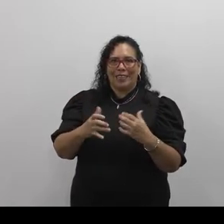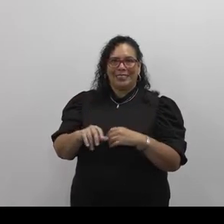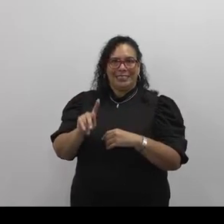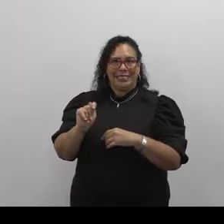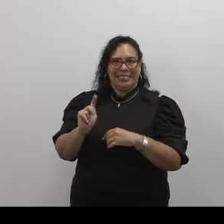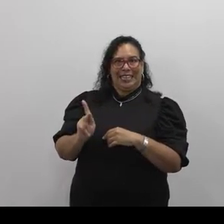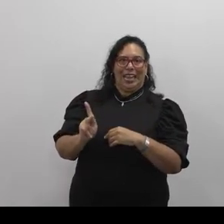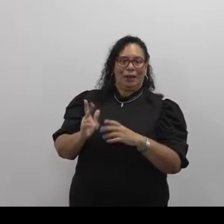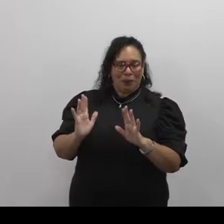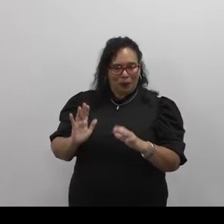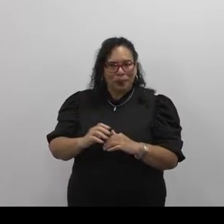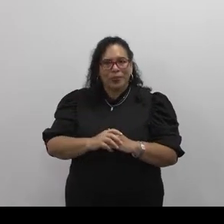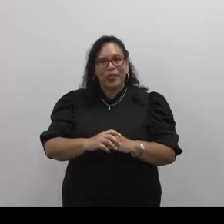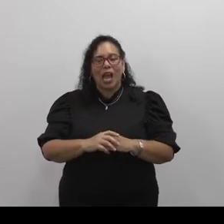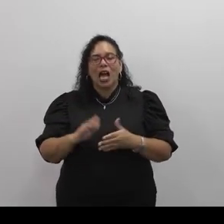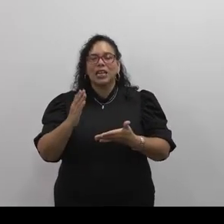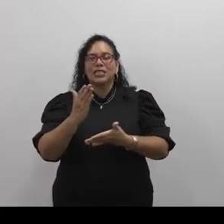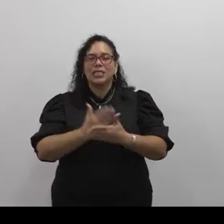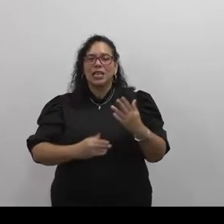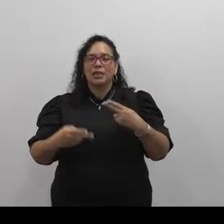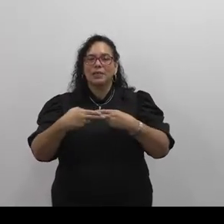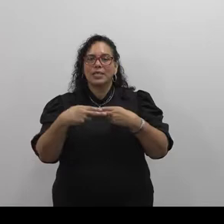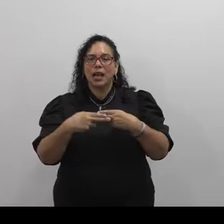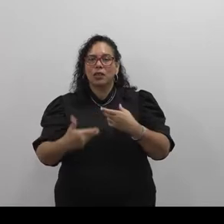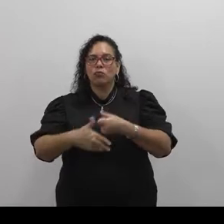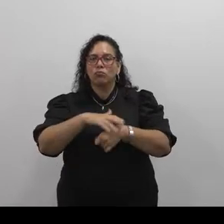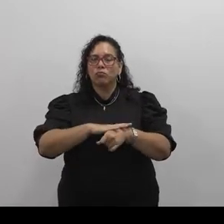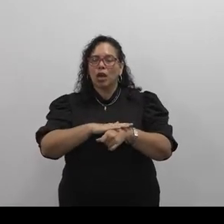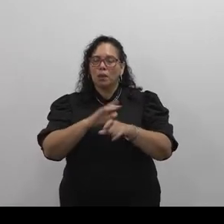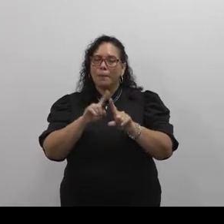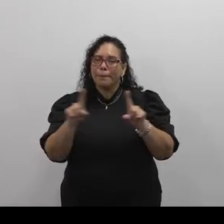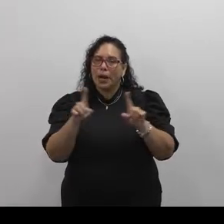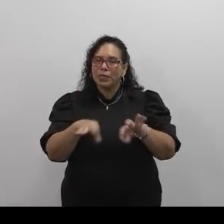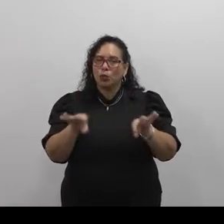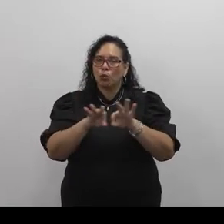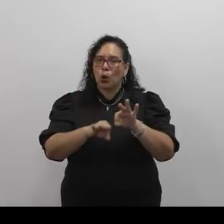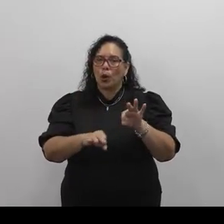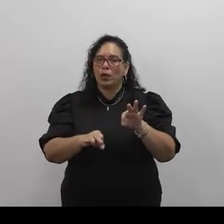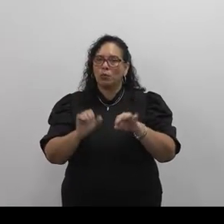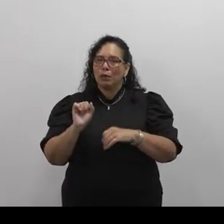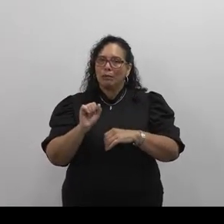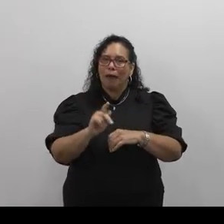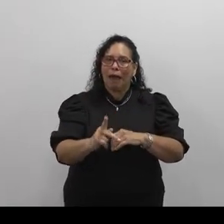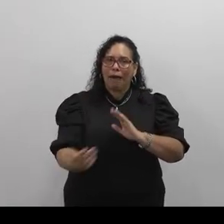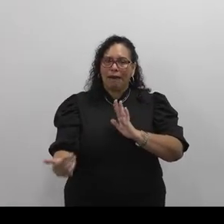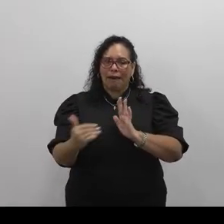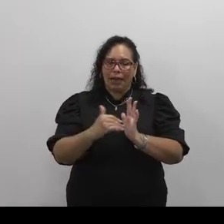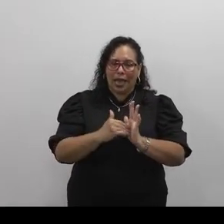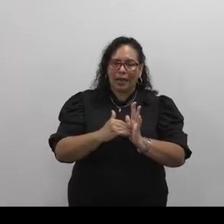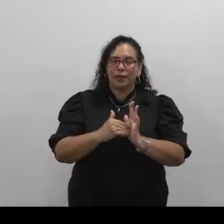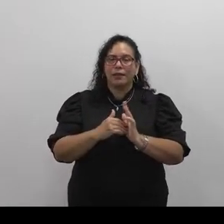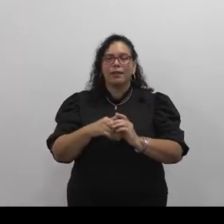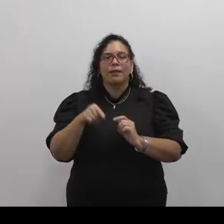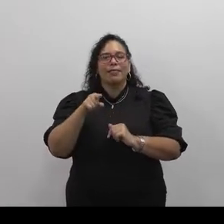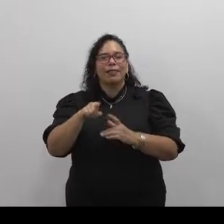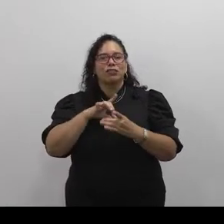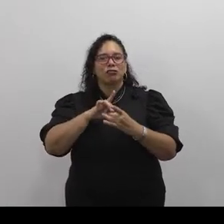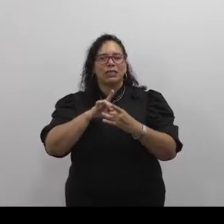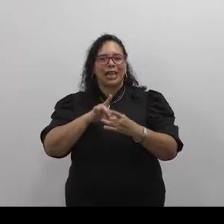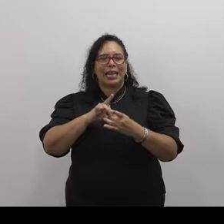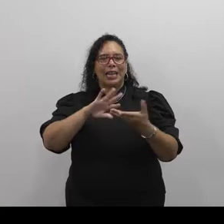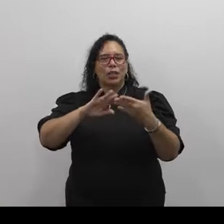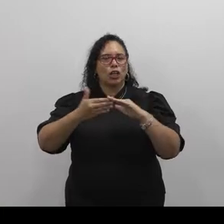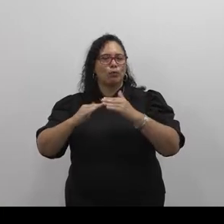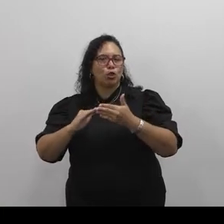Some of these slides we've covered, but I felt they're important to bring back again. So again, these are all with respect to our community engagement and really